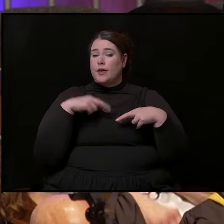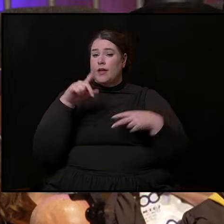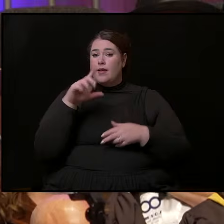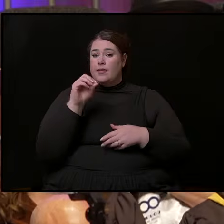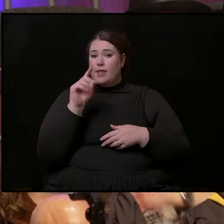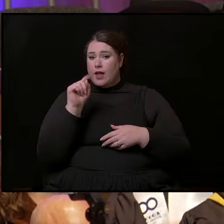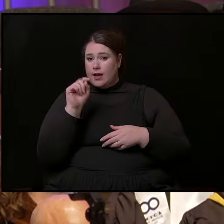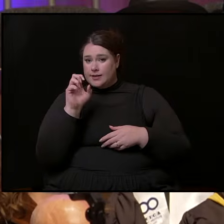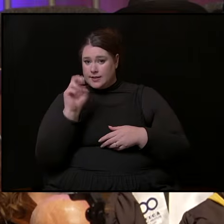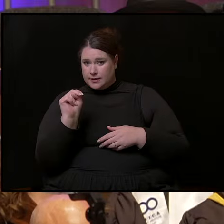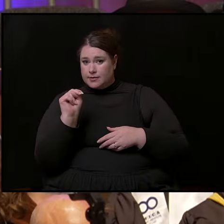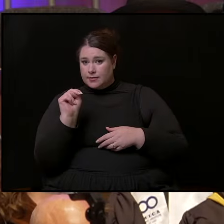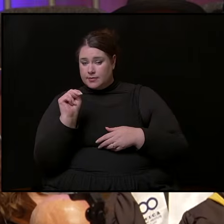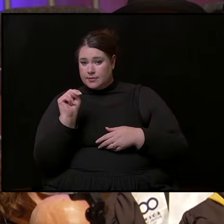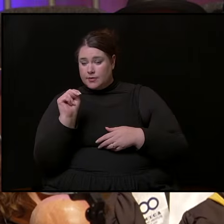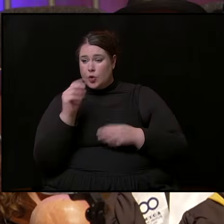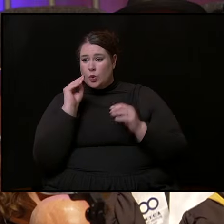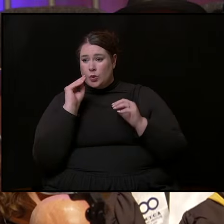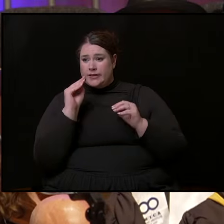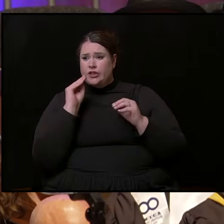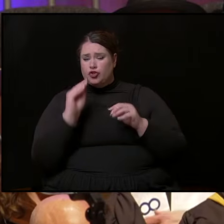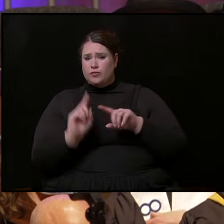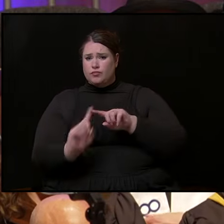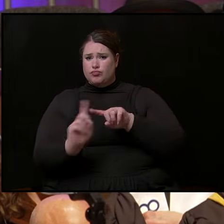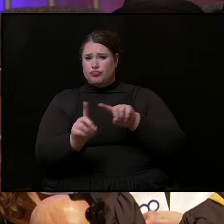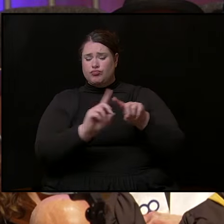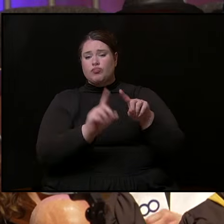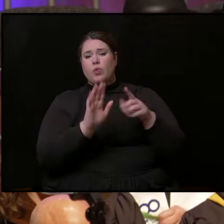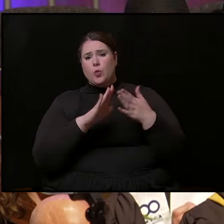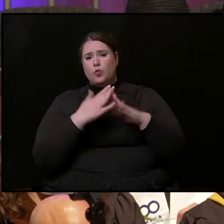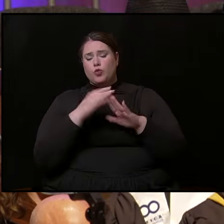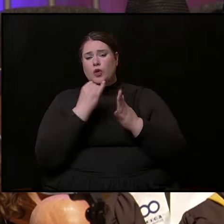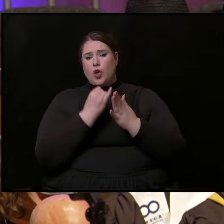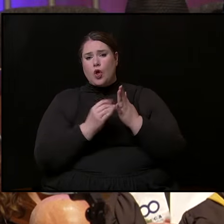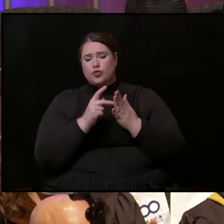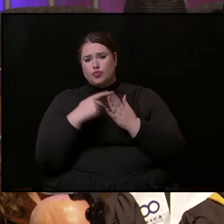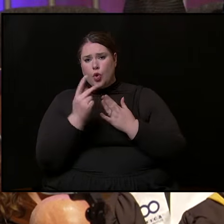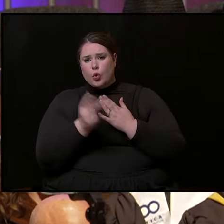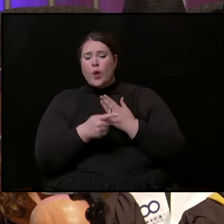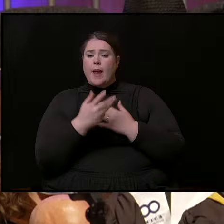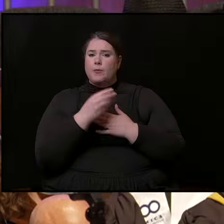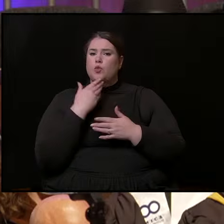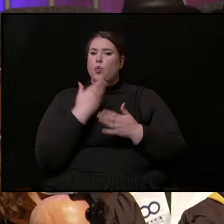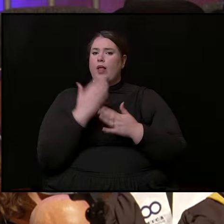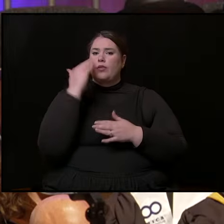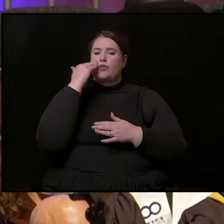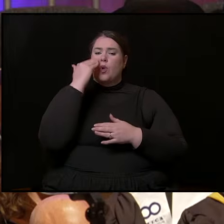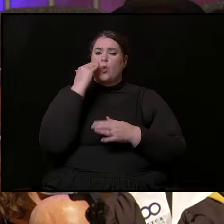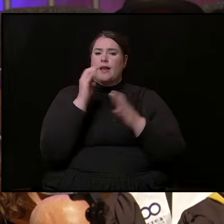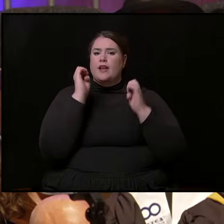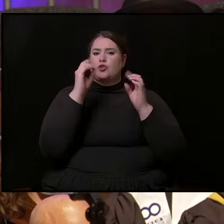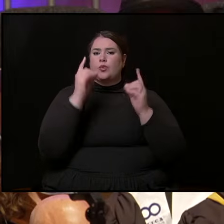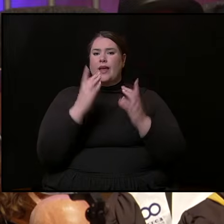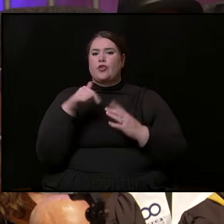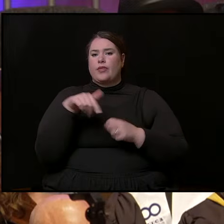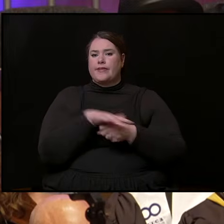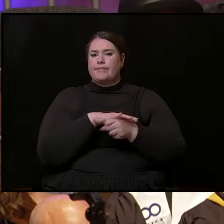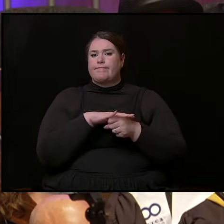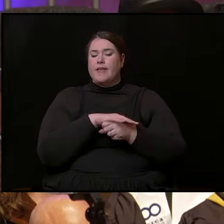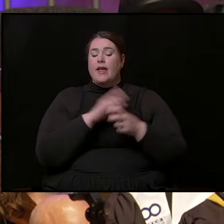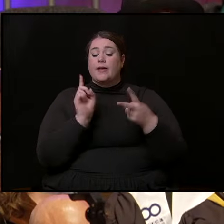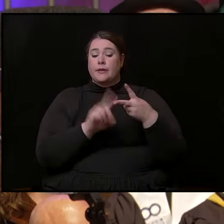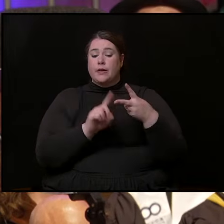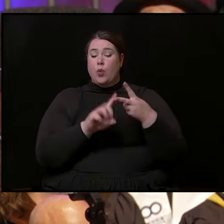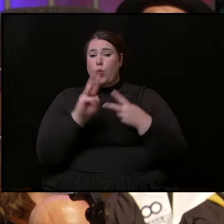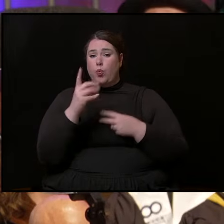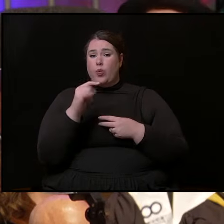Teaching program, as well as occasionally in our Community Arts program, and a well-known educator in our region. And Whitney Sherman,